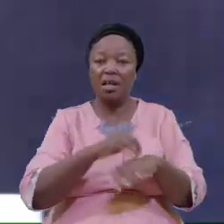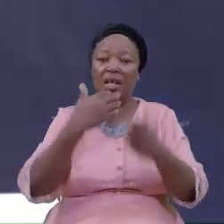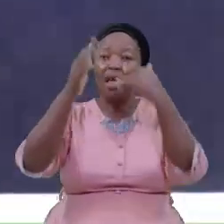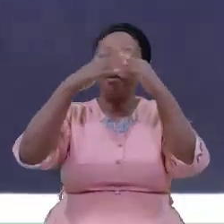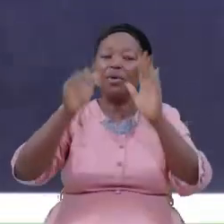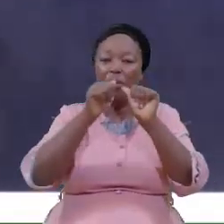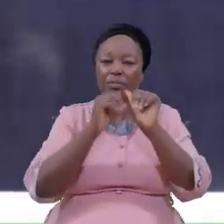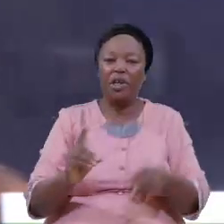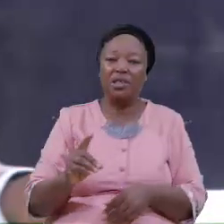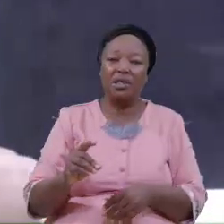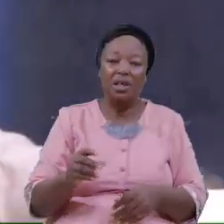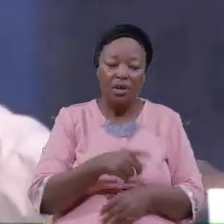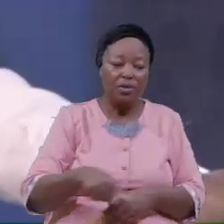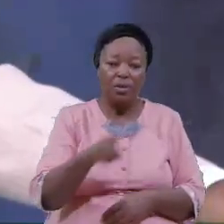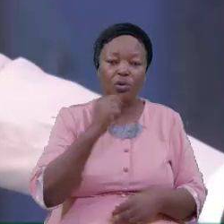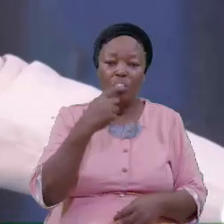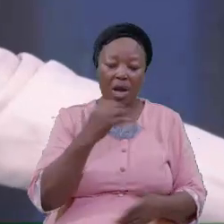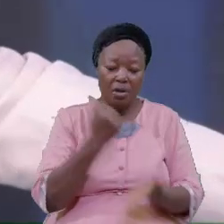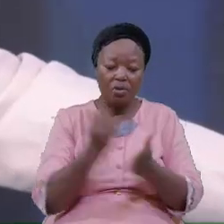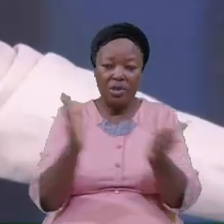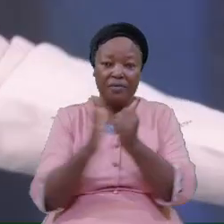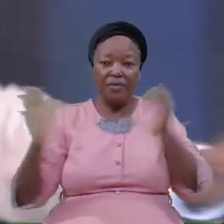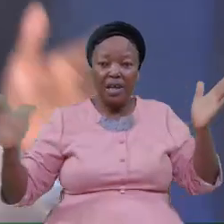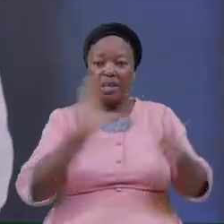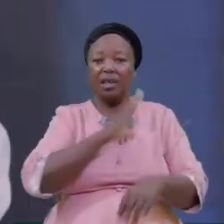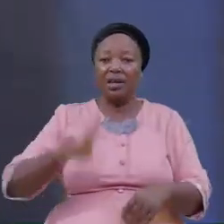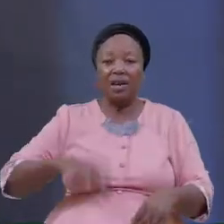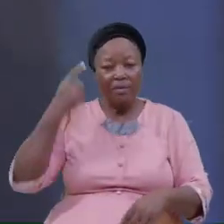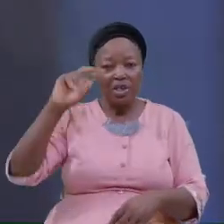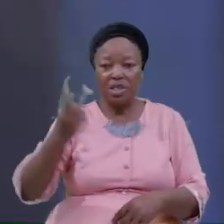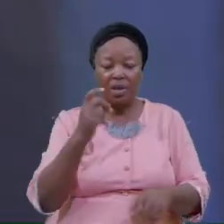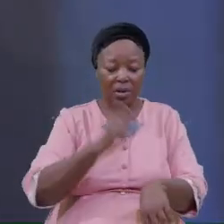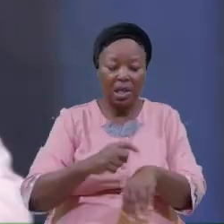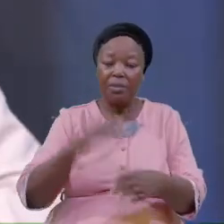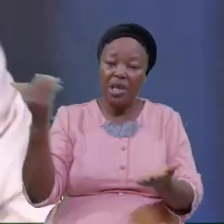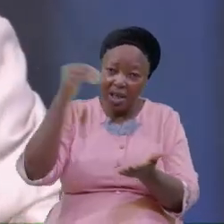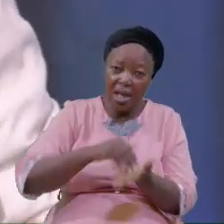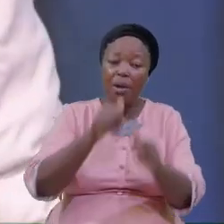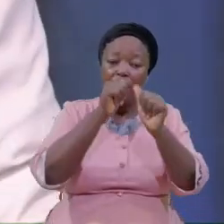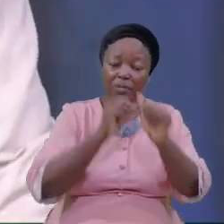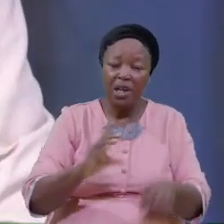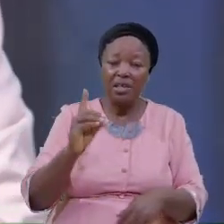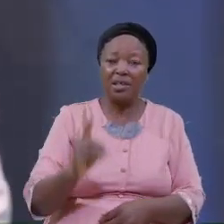Those who are crucifying Christ for the second time again are blessed.